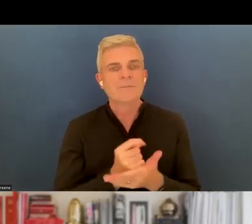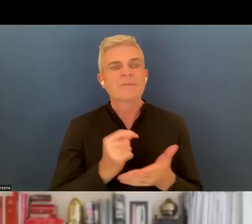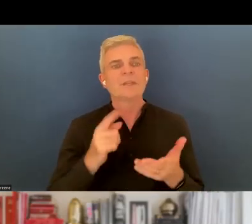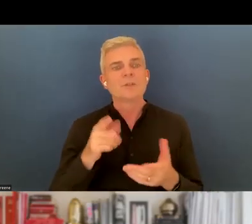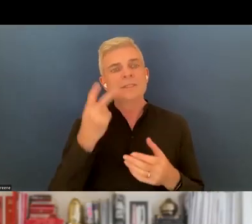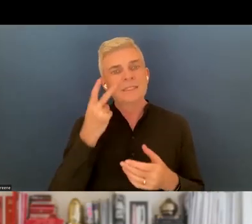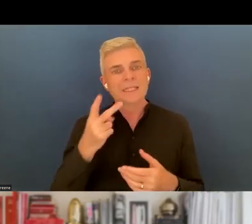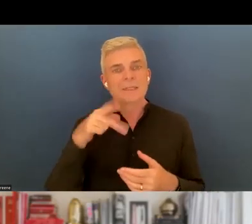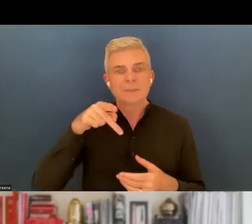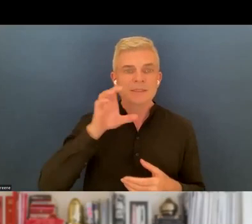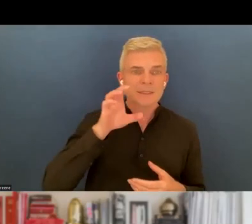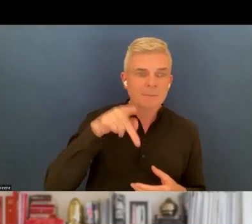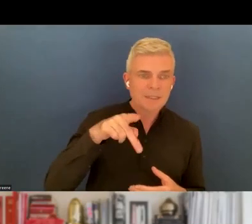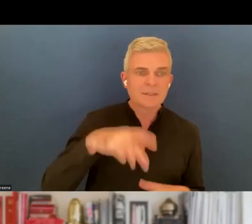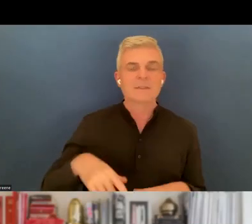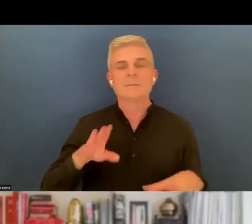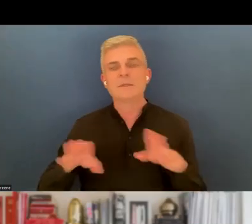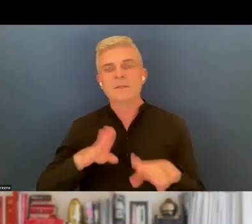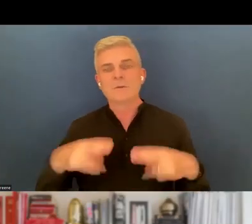PCP or your behavioral health provider,